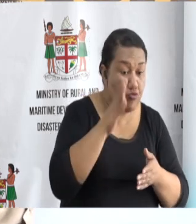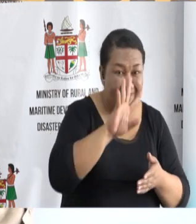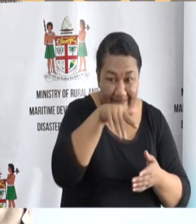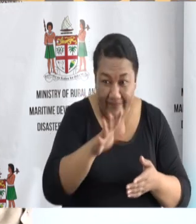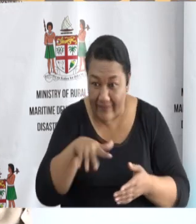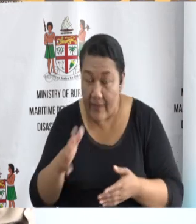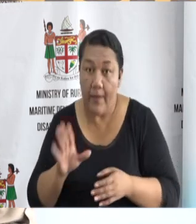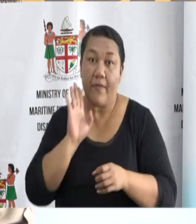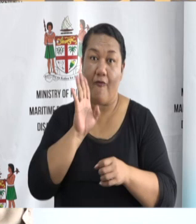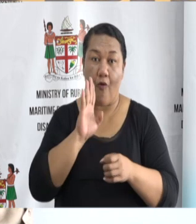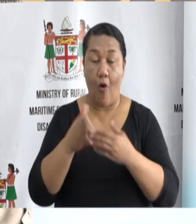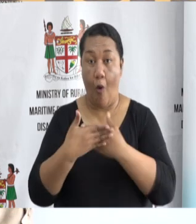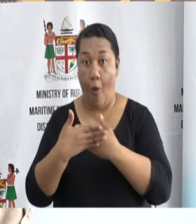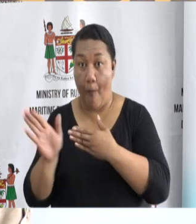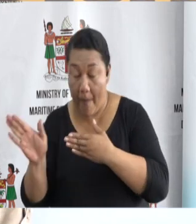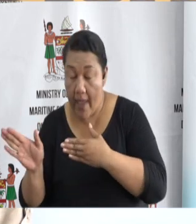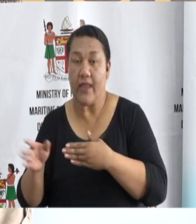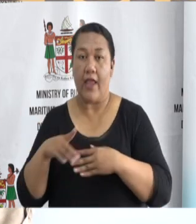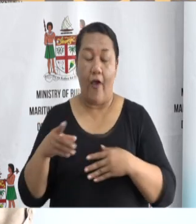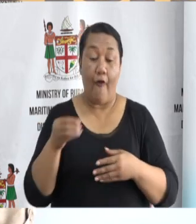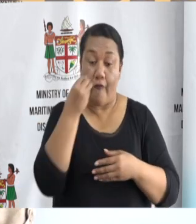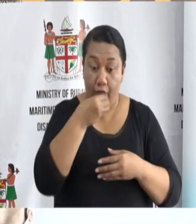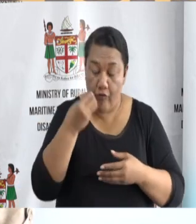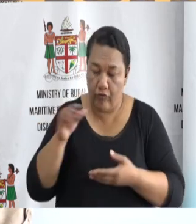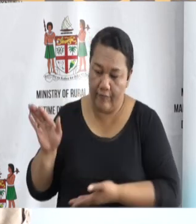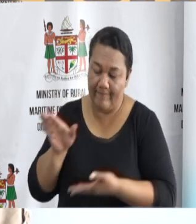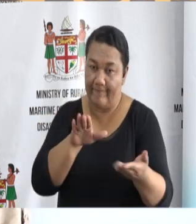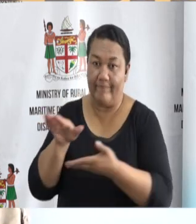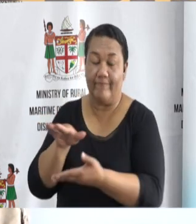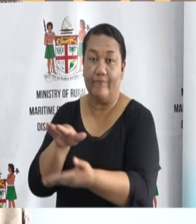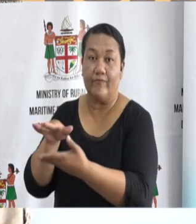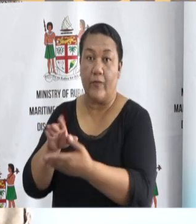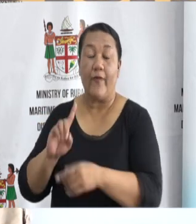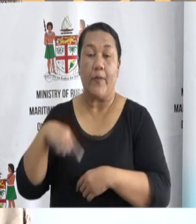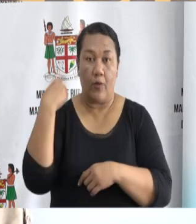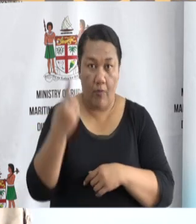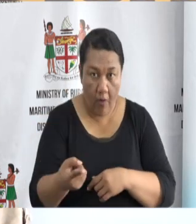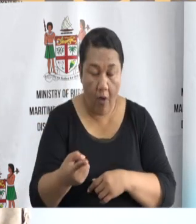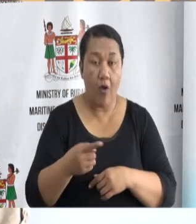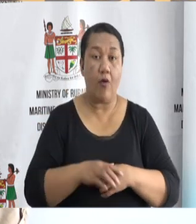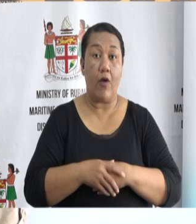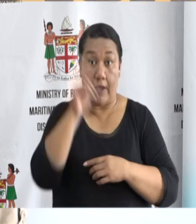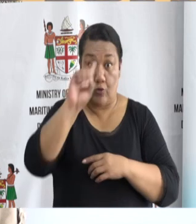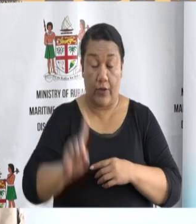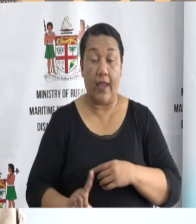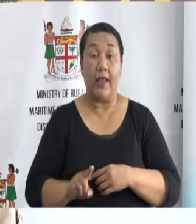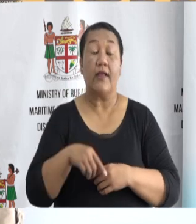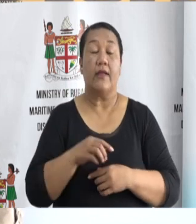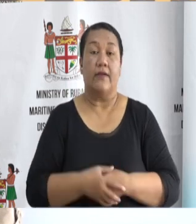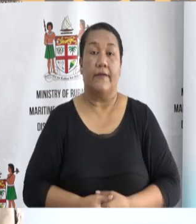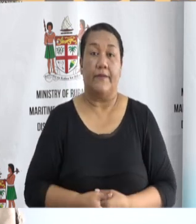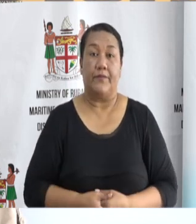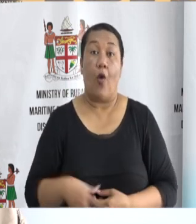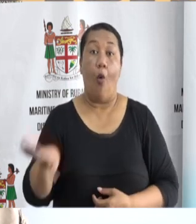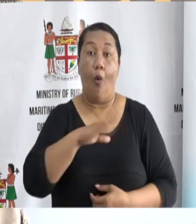it's reopened. Non-essential civil servants to resume work from tomorrow. Food ration distribution for